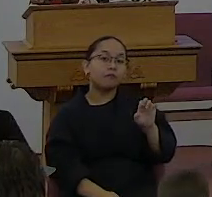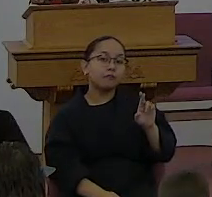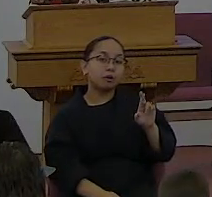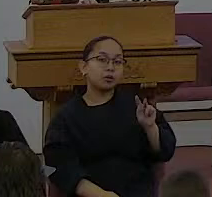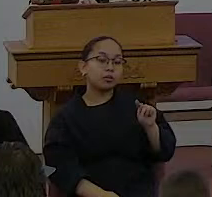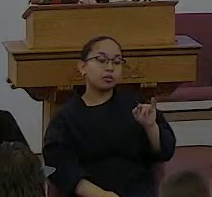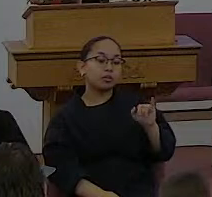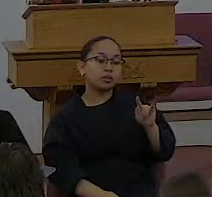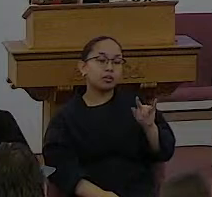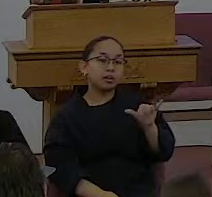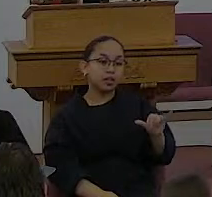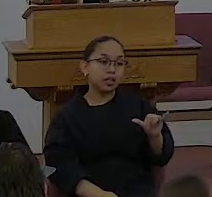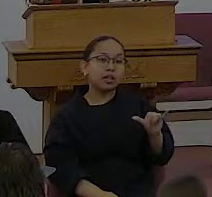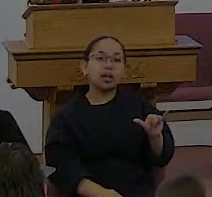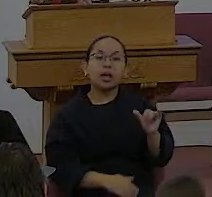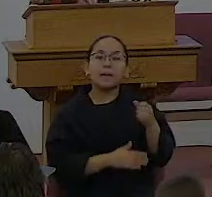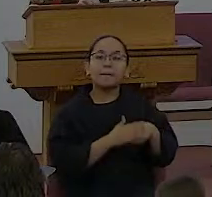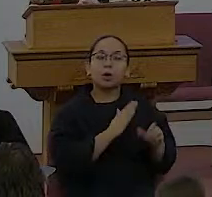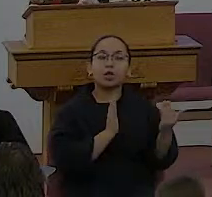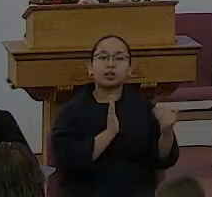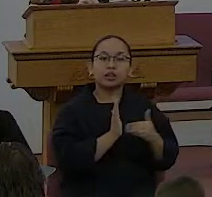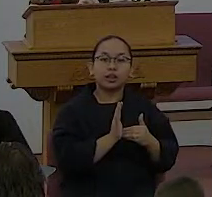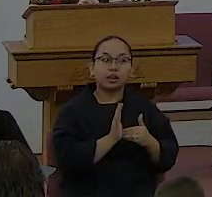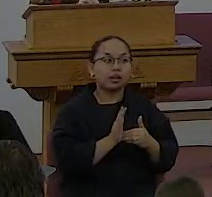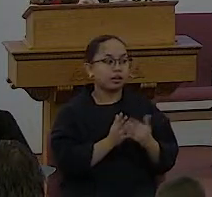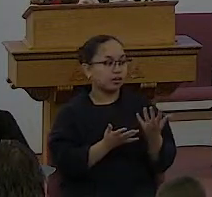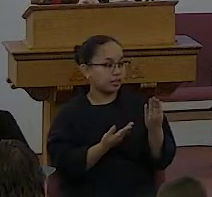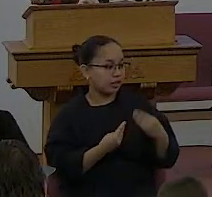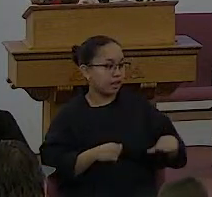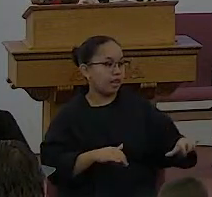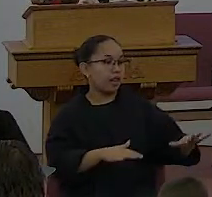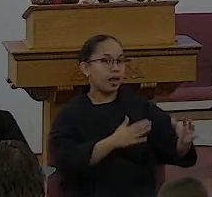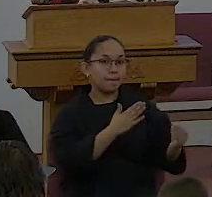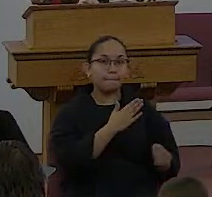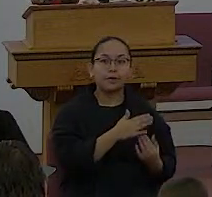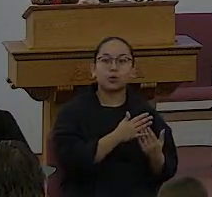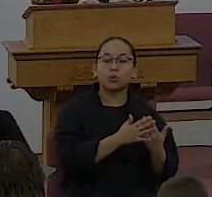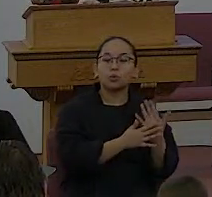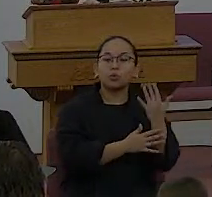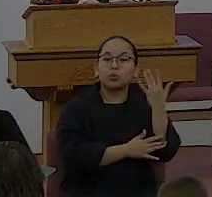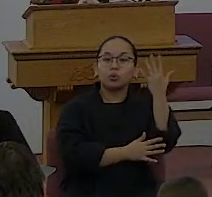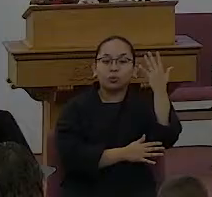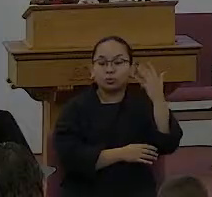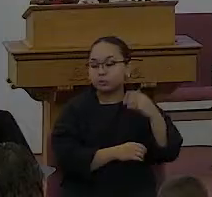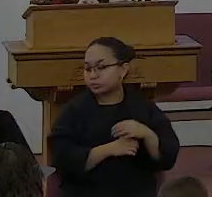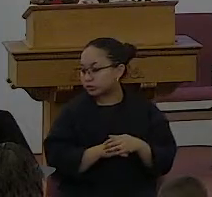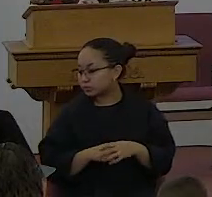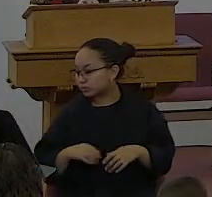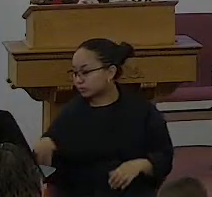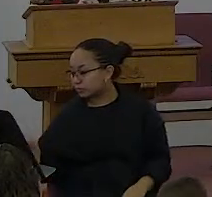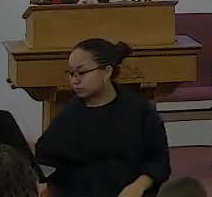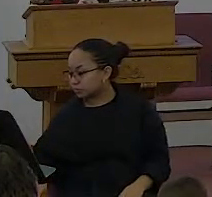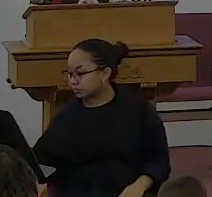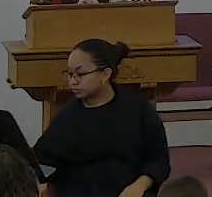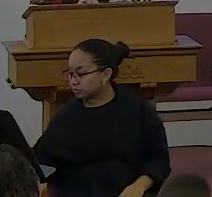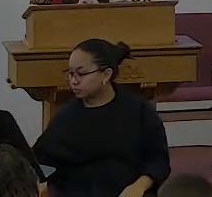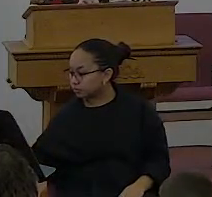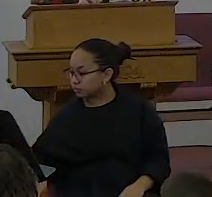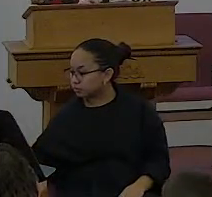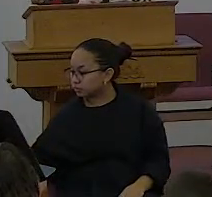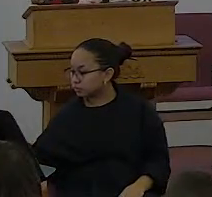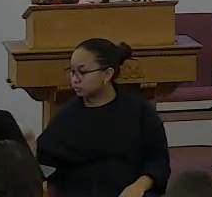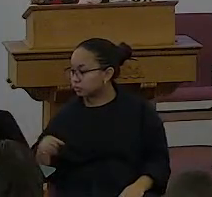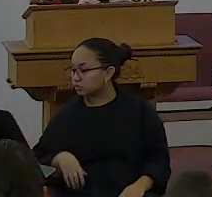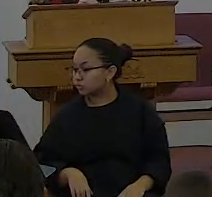rebirth, as the countryside awakens and blooms, bringing the returning to the hedgerows. We